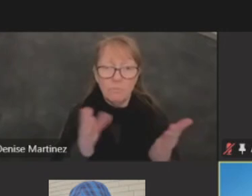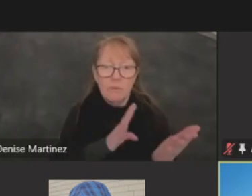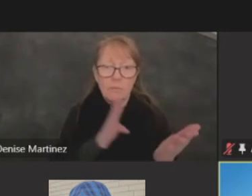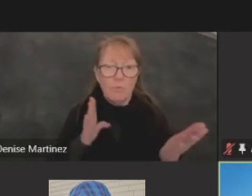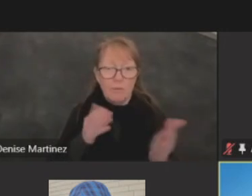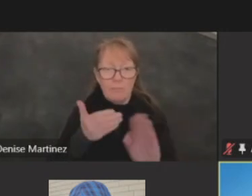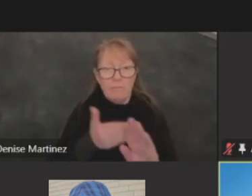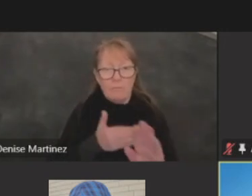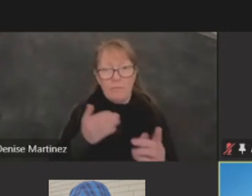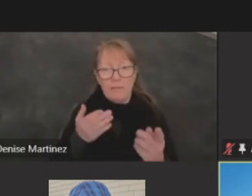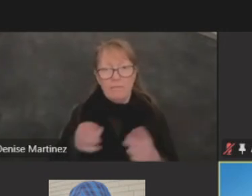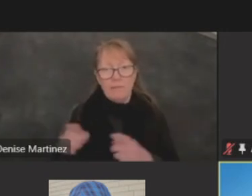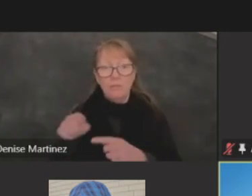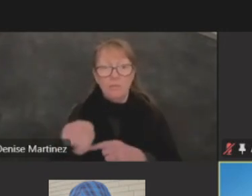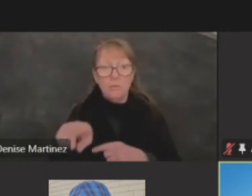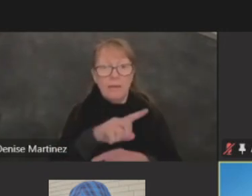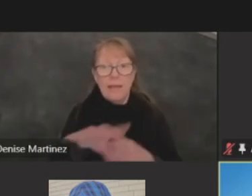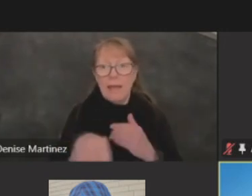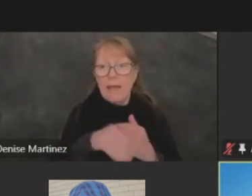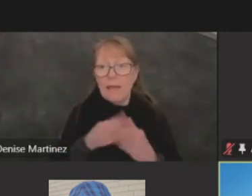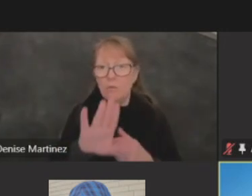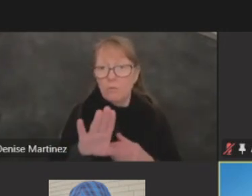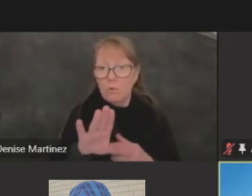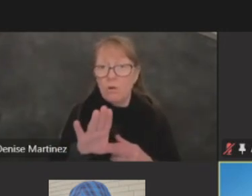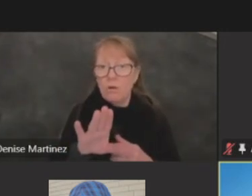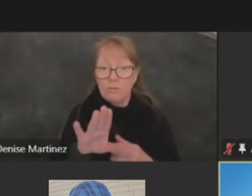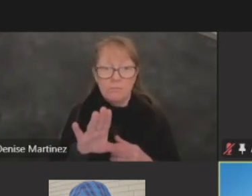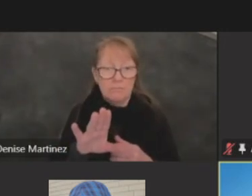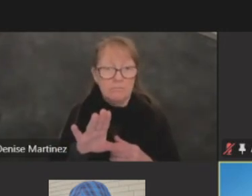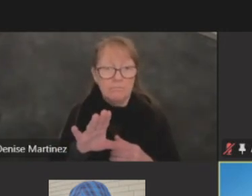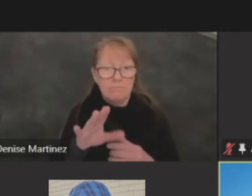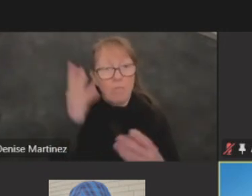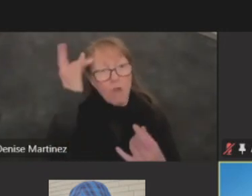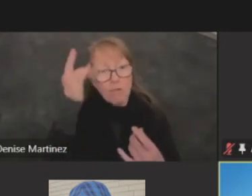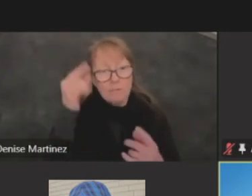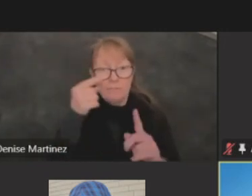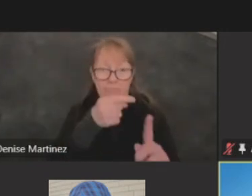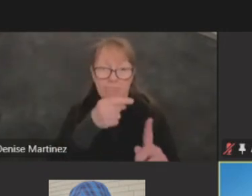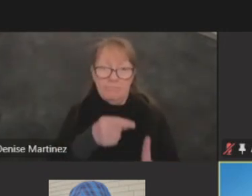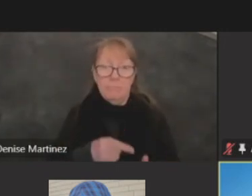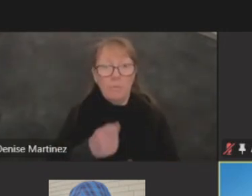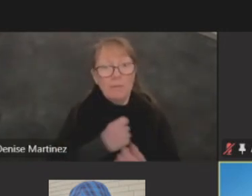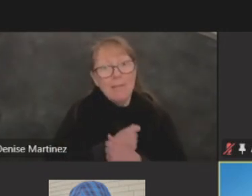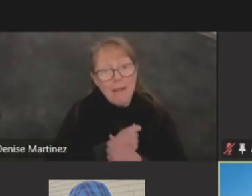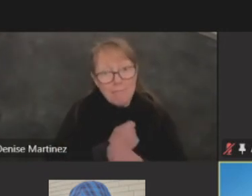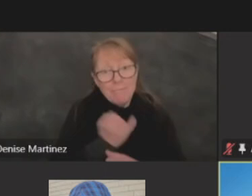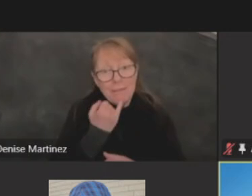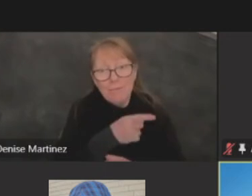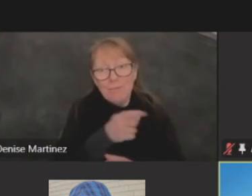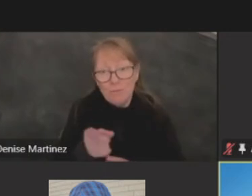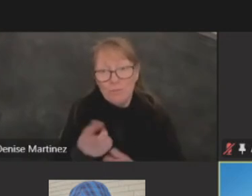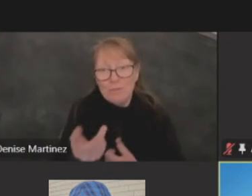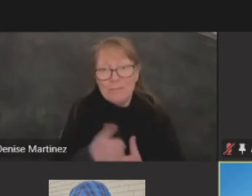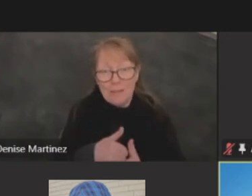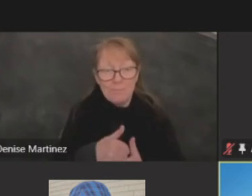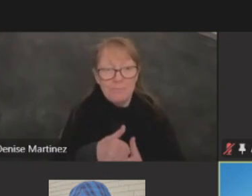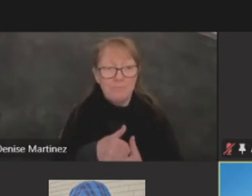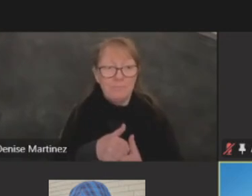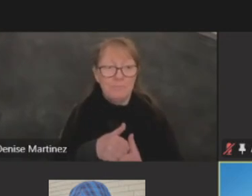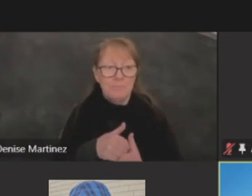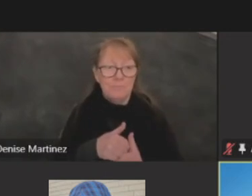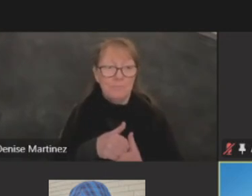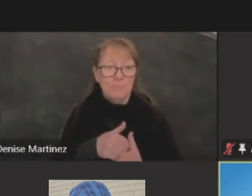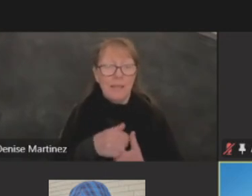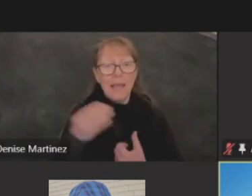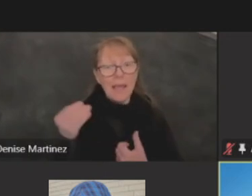in any of your own bullets that you'd like to. But we would love it if you attend with us, and maybe have you speak a little